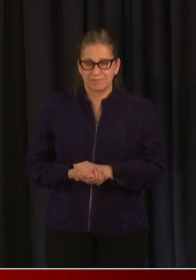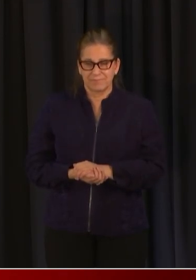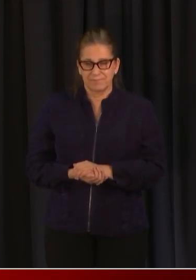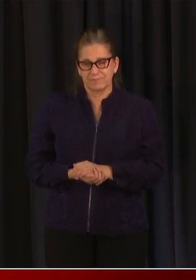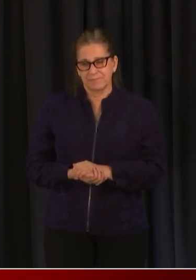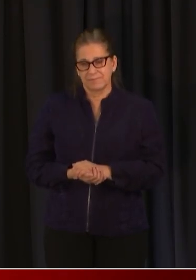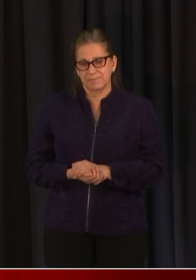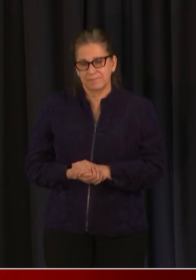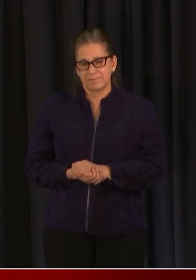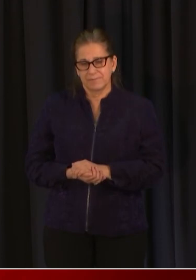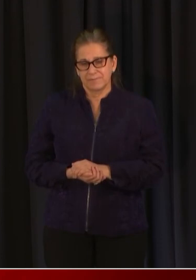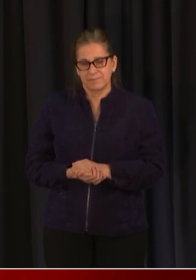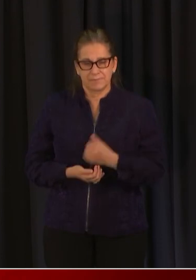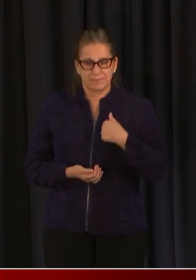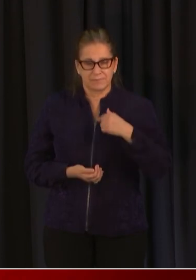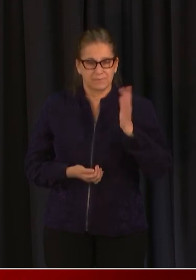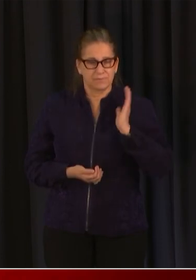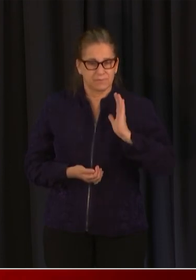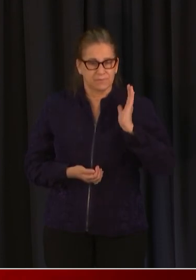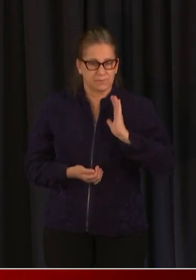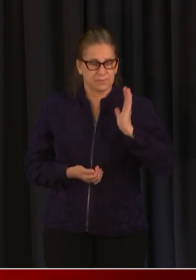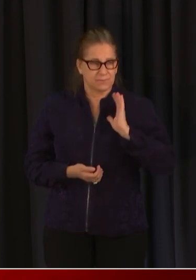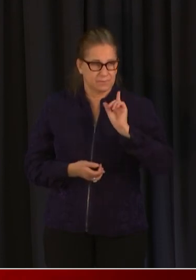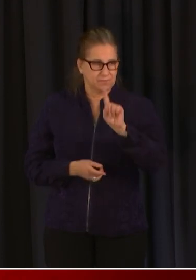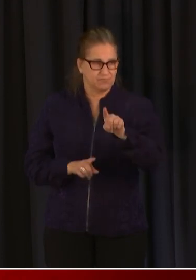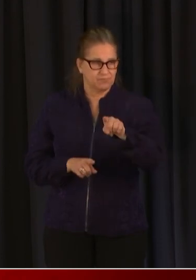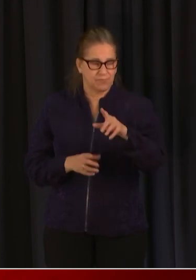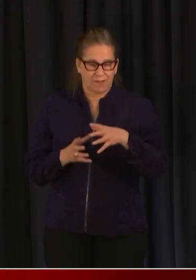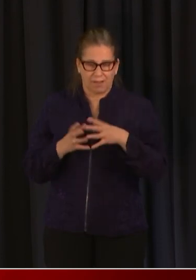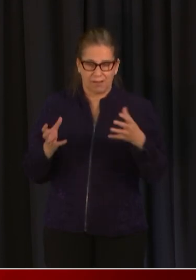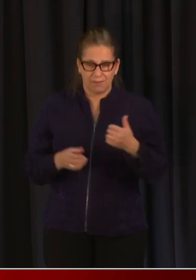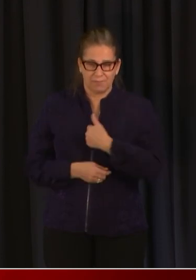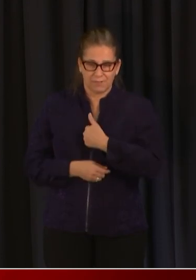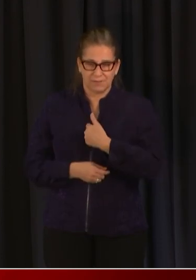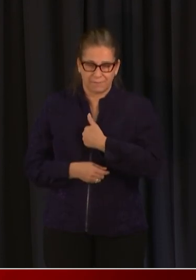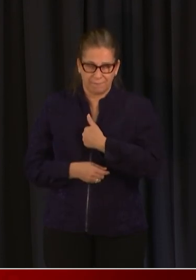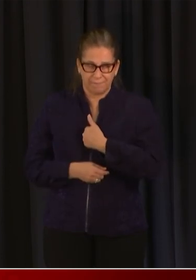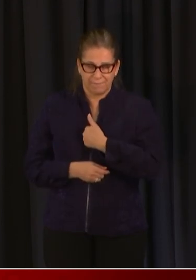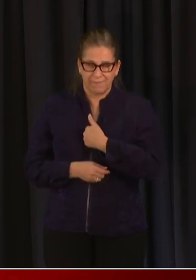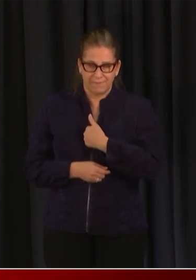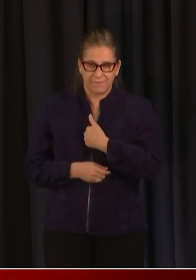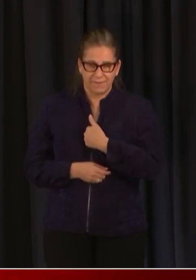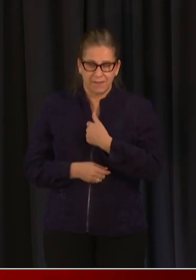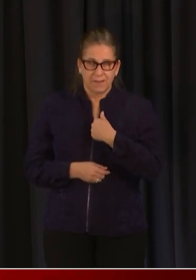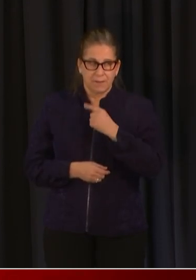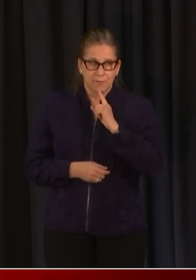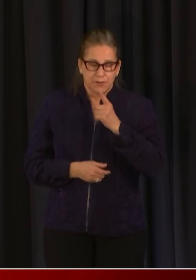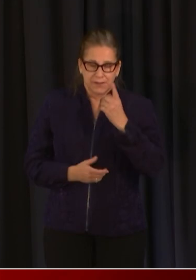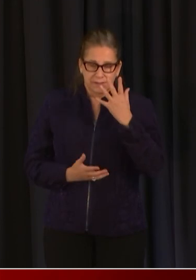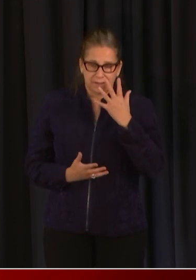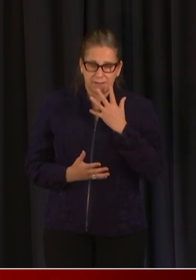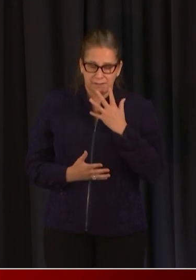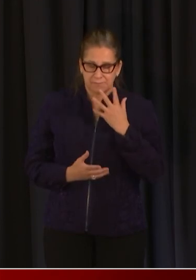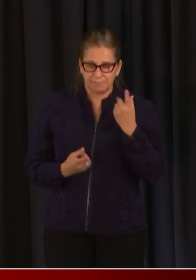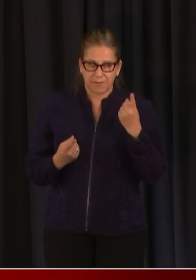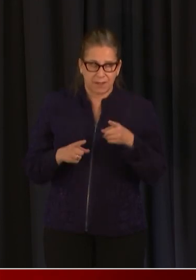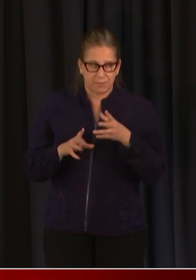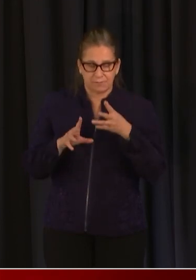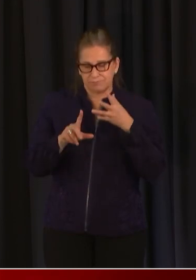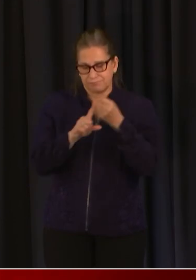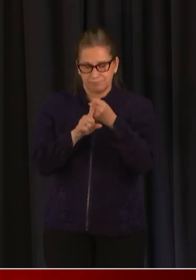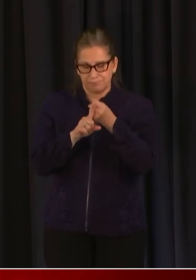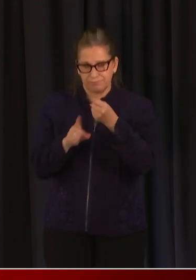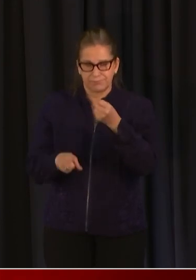Personally, I'm a user of Haynes Point quite a lot. So I'm very, I'm saddened